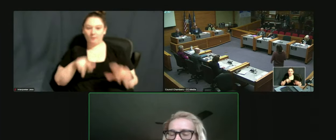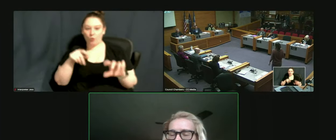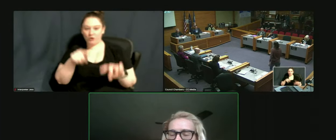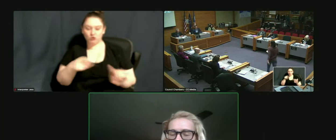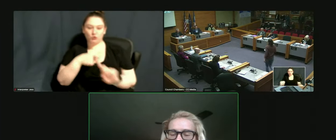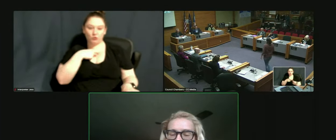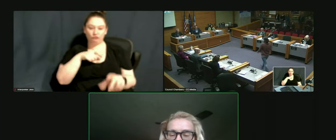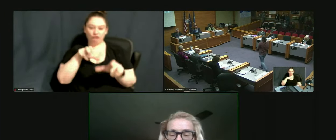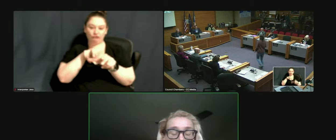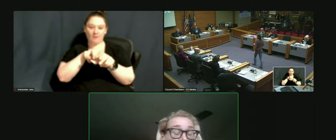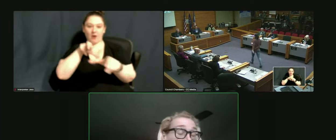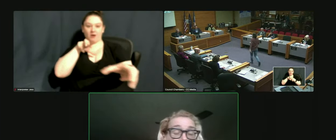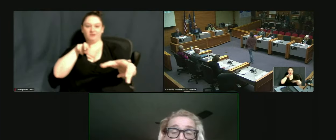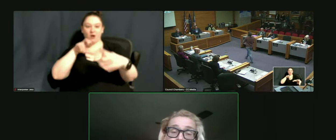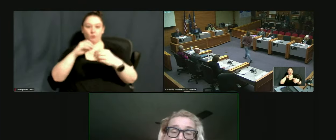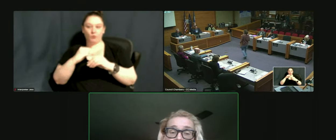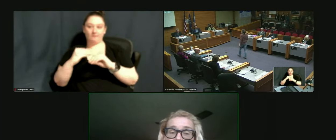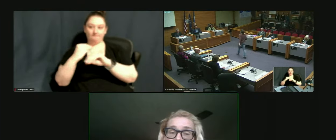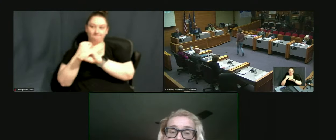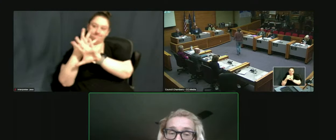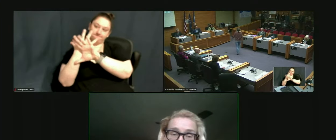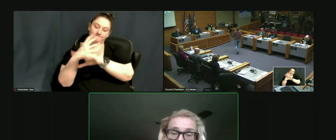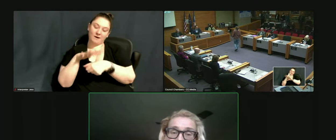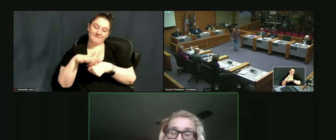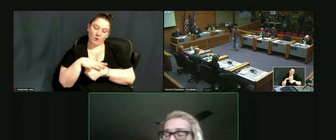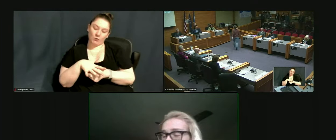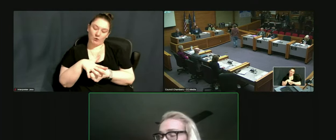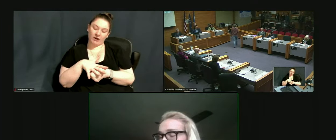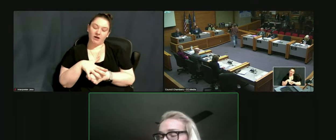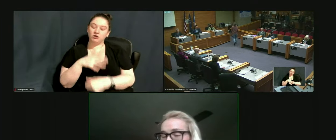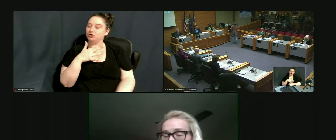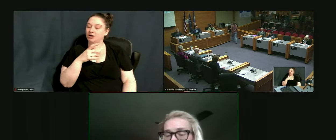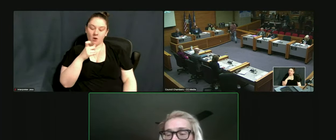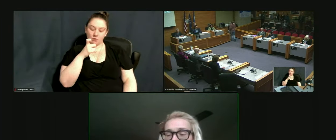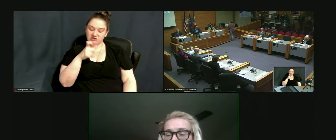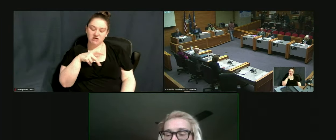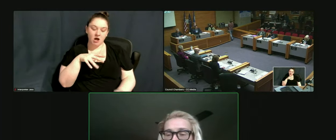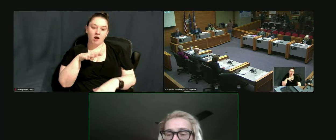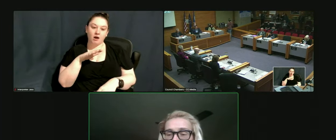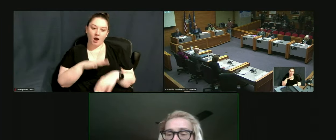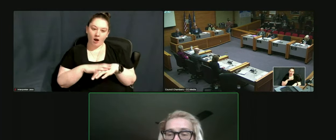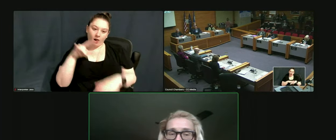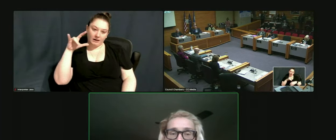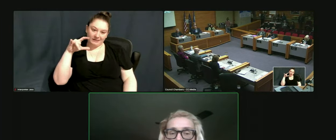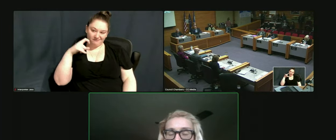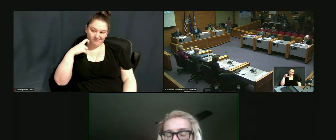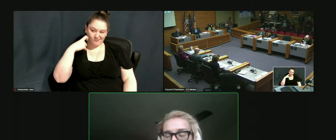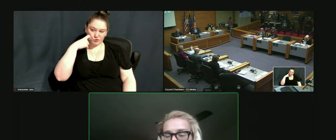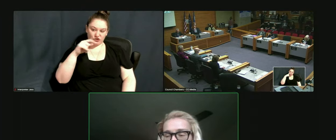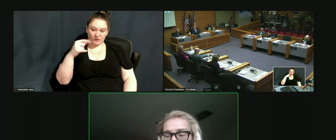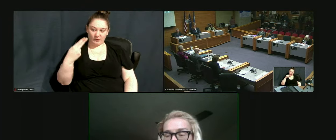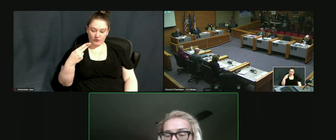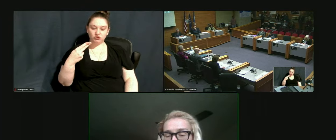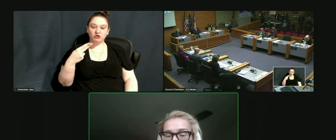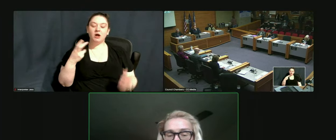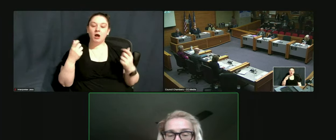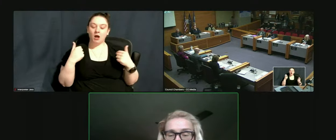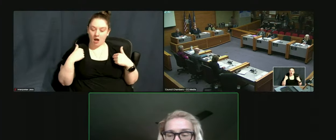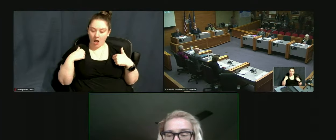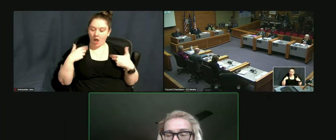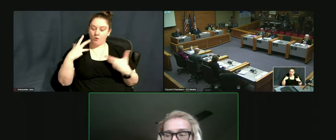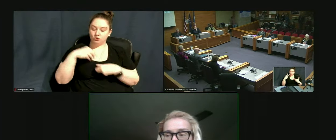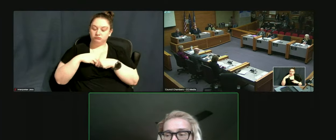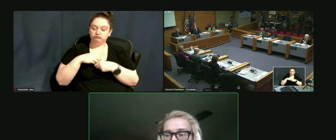of updates. Although I was not on the flight this past Thursday, I was one of many counselors and